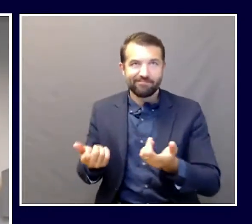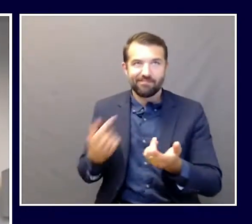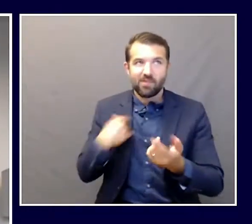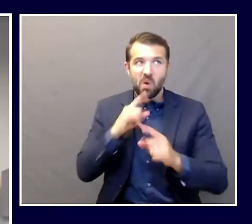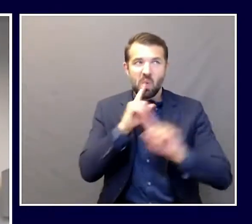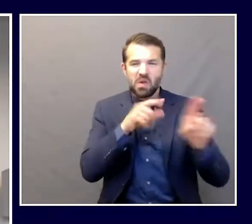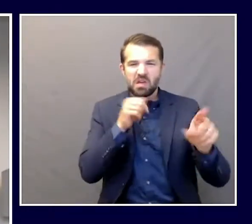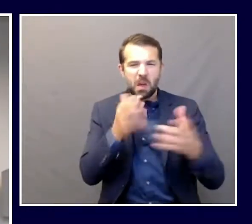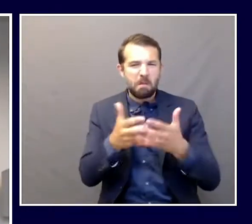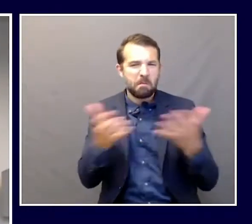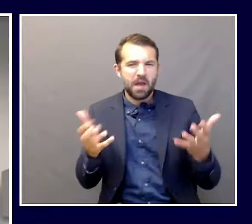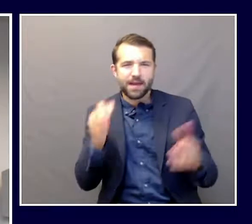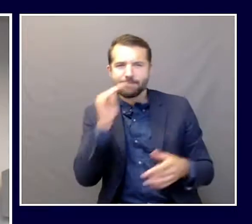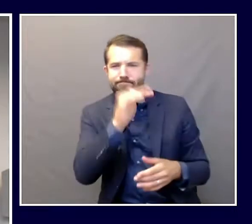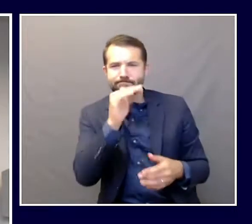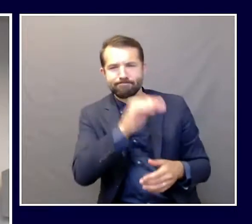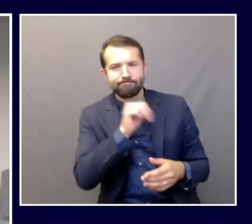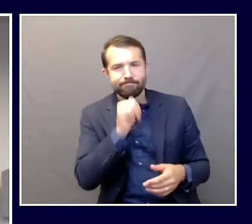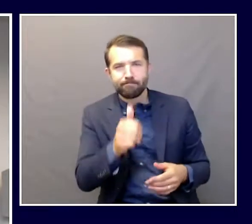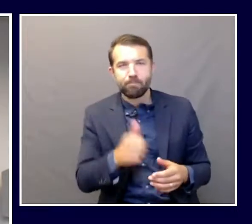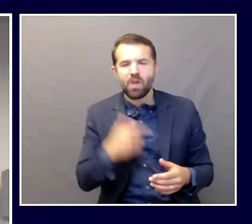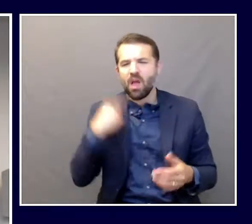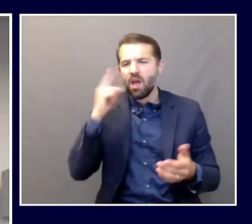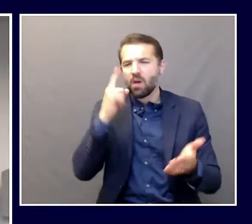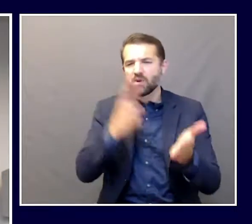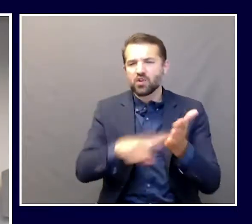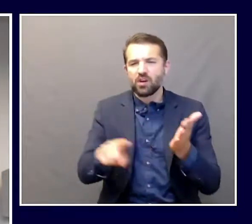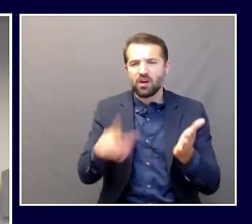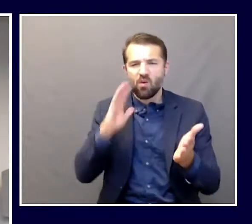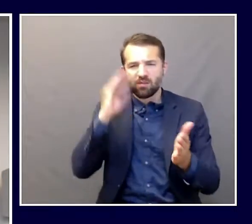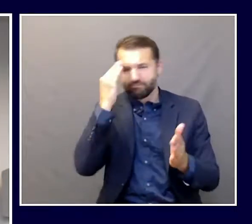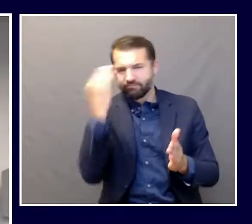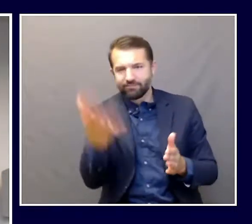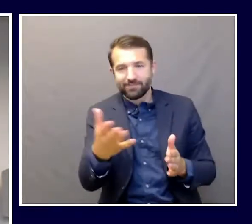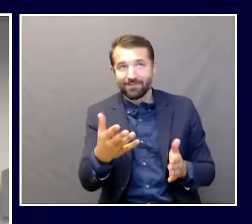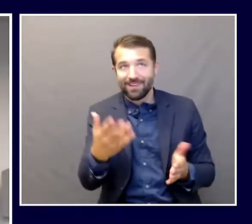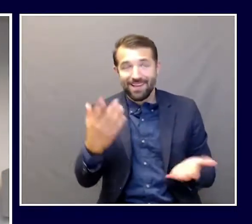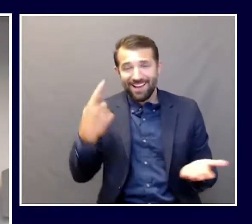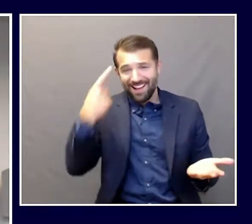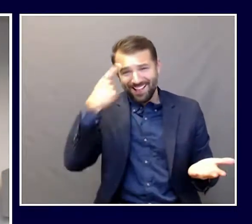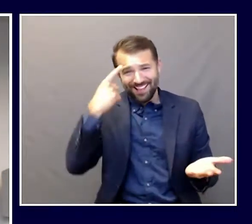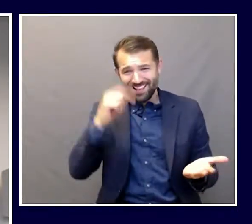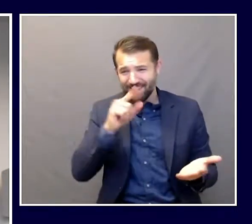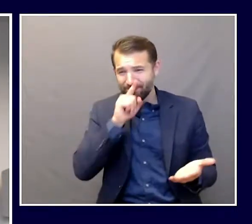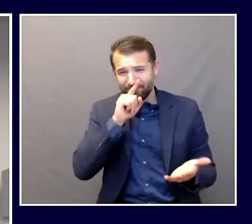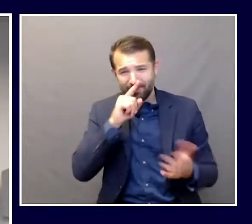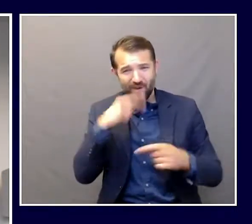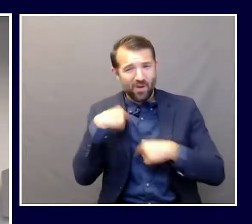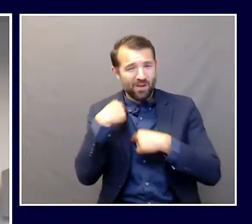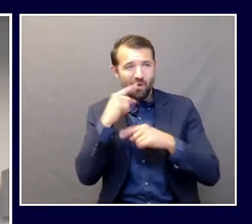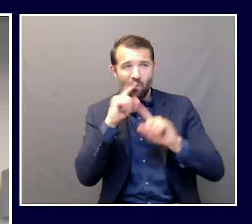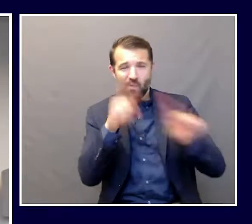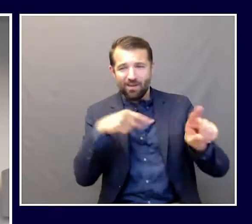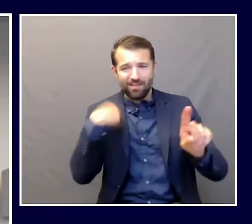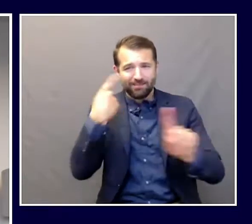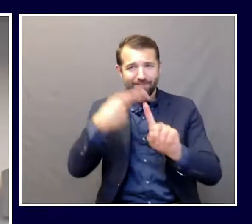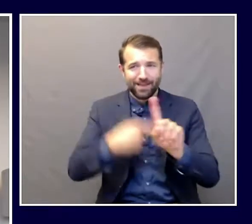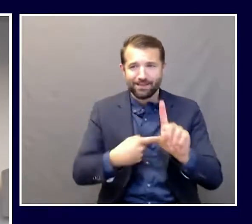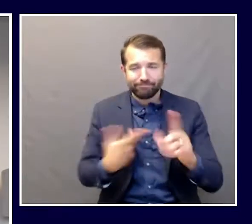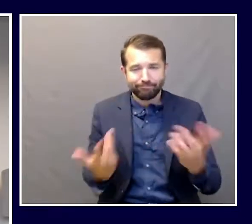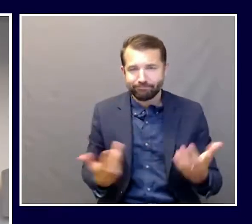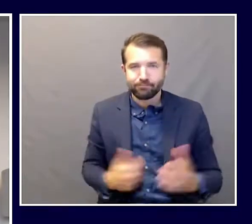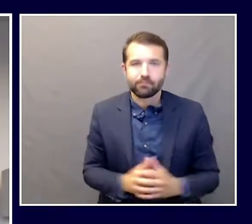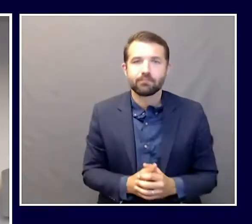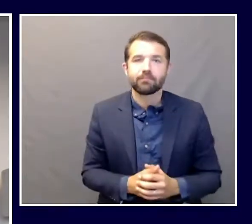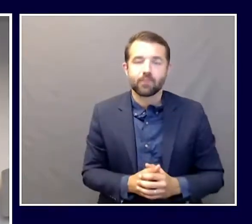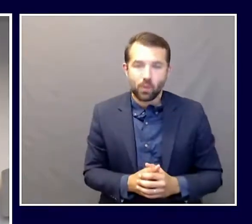state. I can check to see, but I don't recall that we've put in any orders for Pfizer in the past 30 days. So if